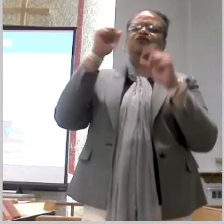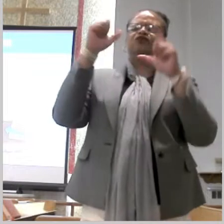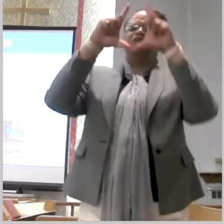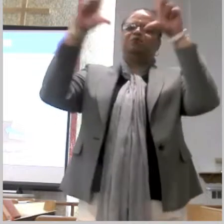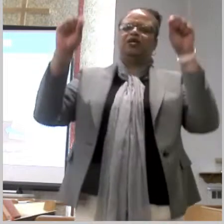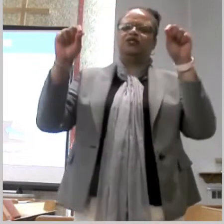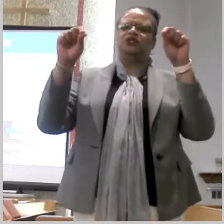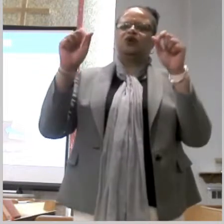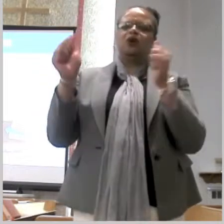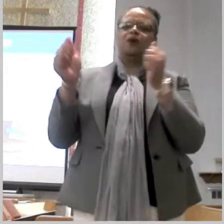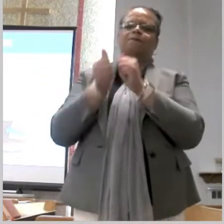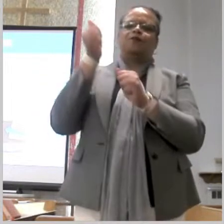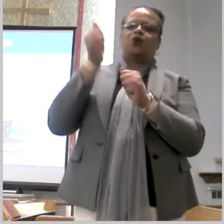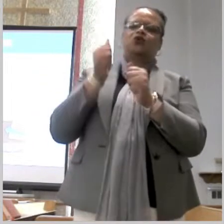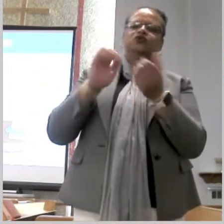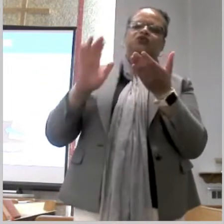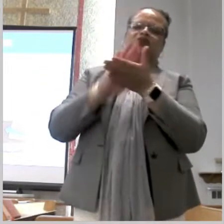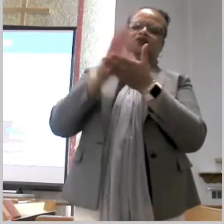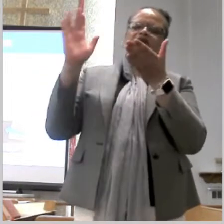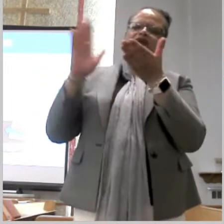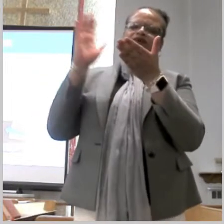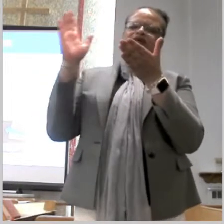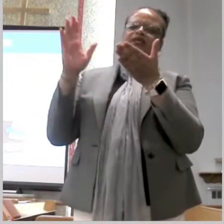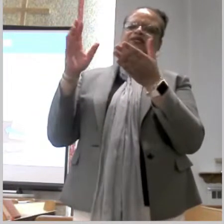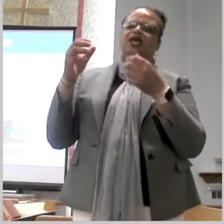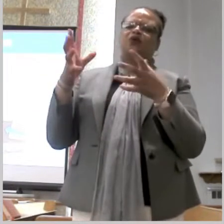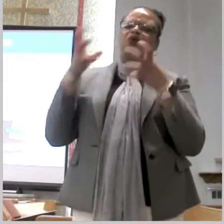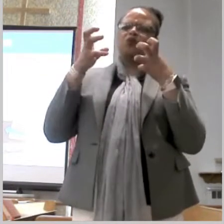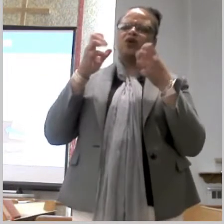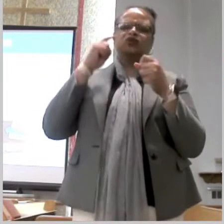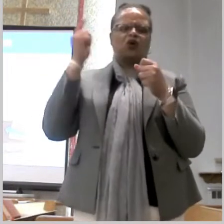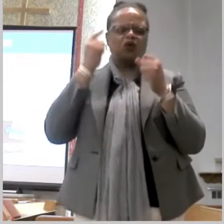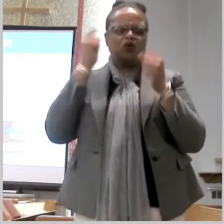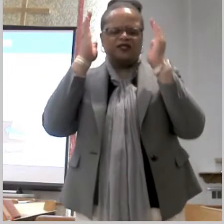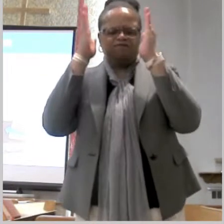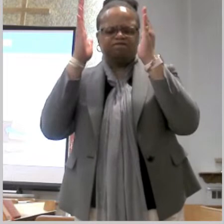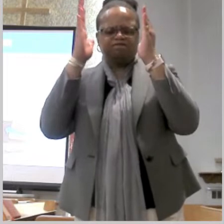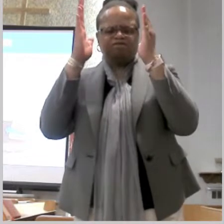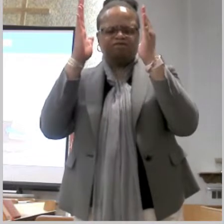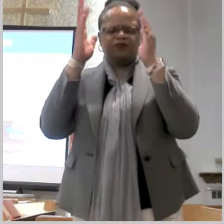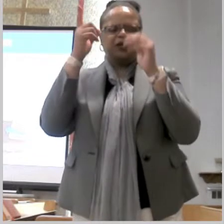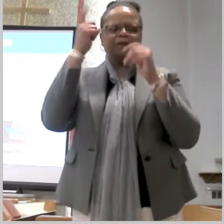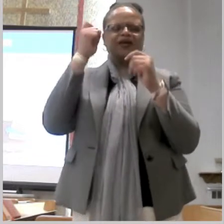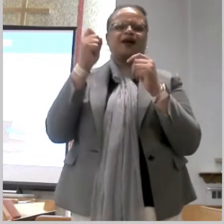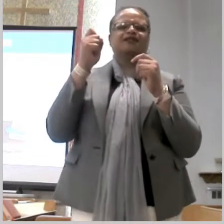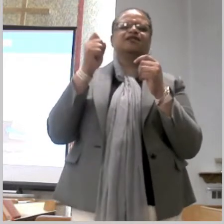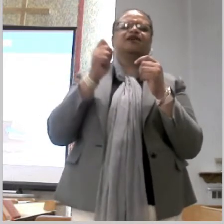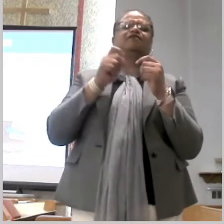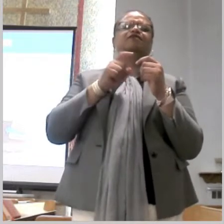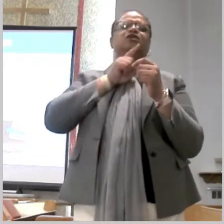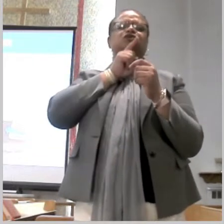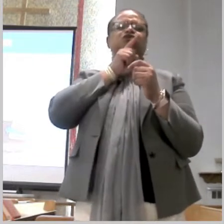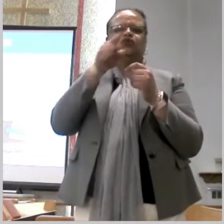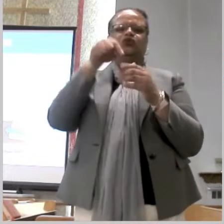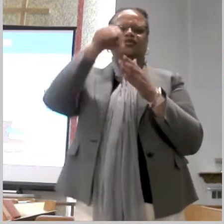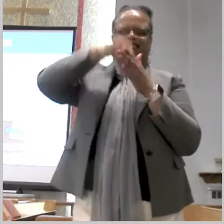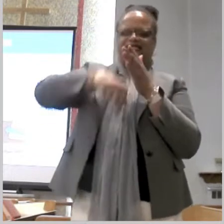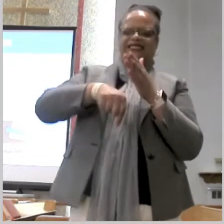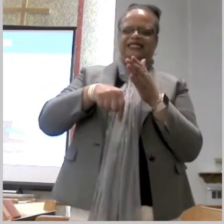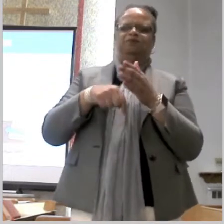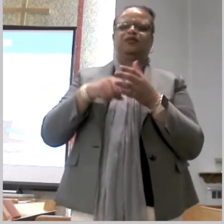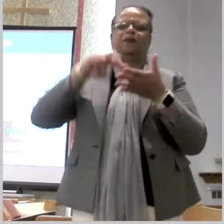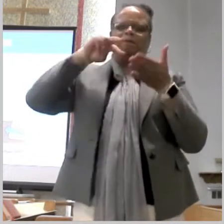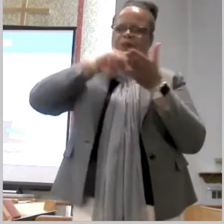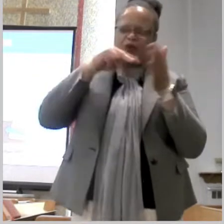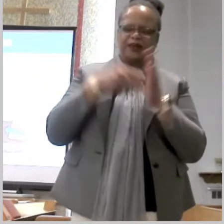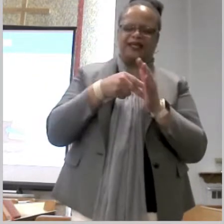most beautiful, the most glorious, and the one we want to continually reflect on because of the substantive meaning and impact it's had in our lives. It's